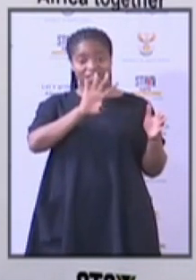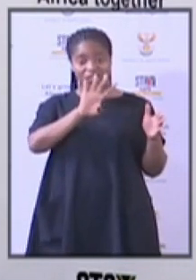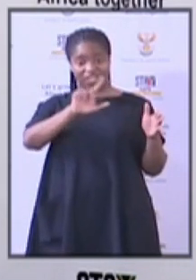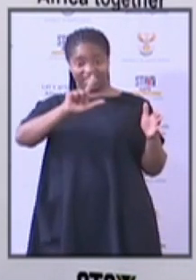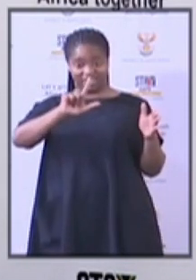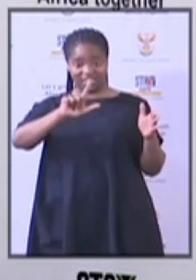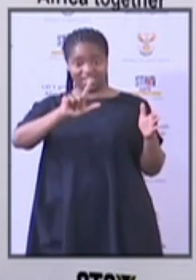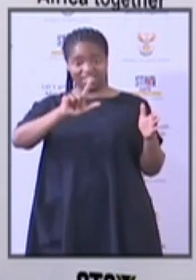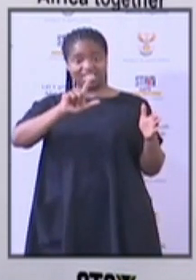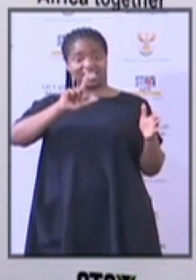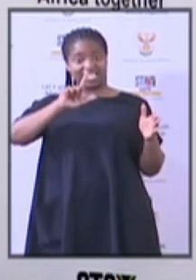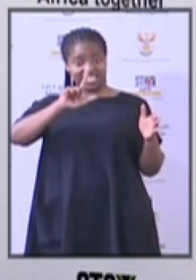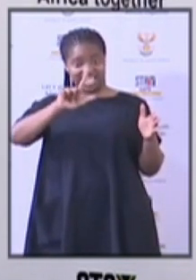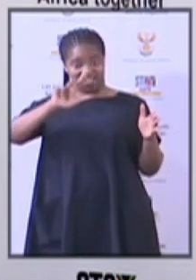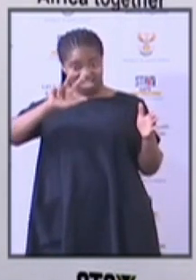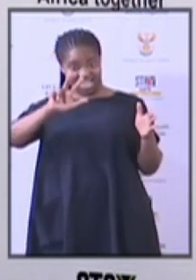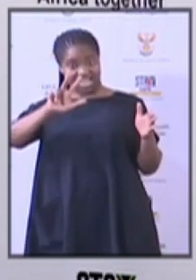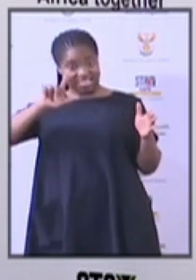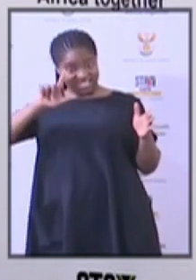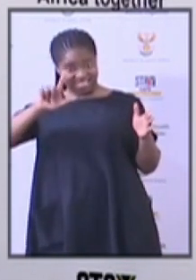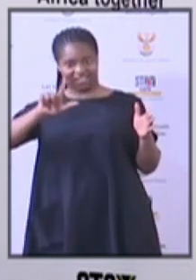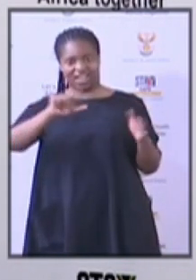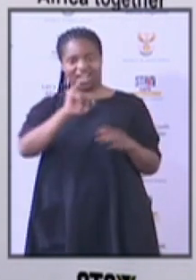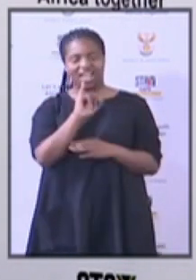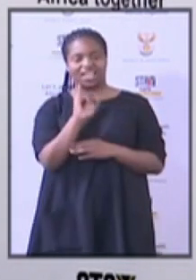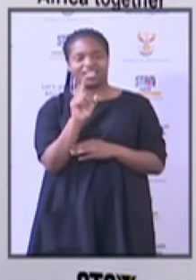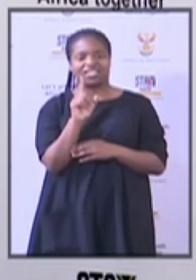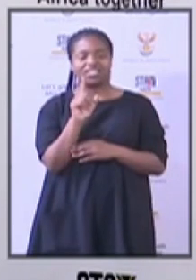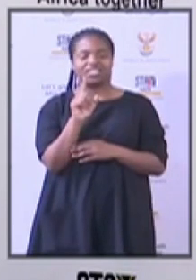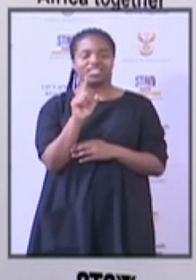347,787 temporary ID certificates.